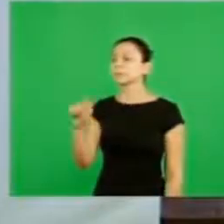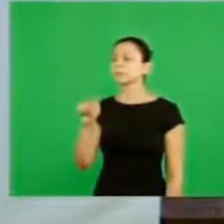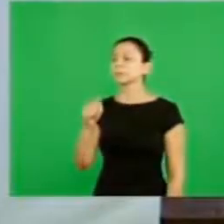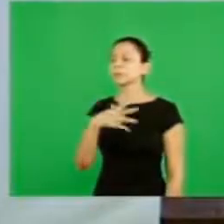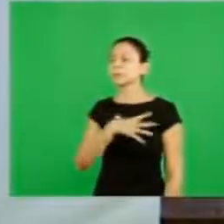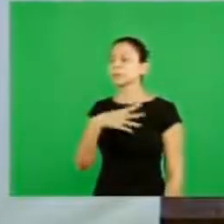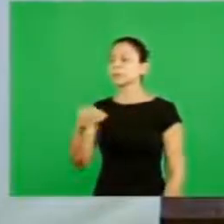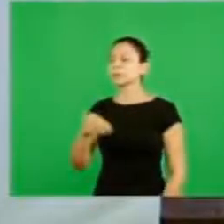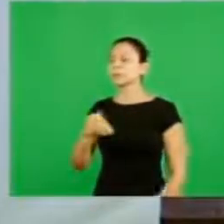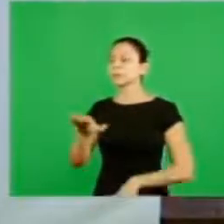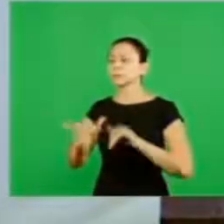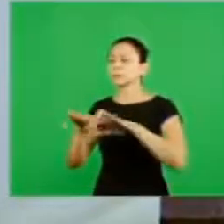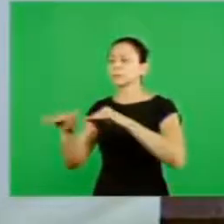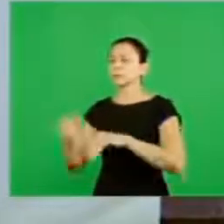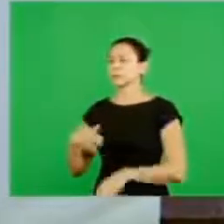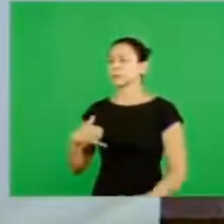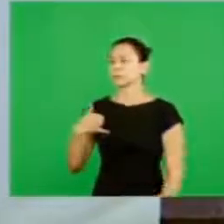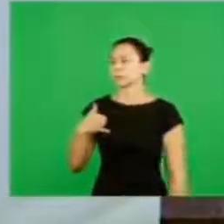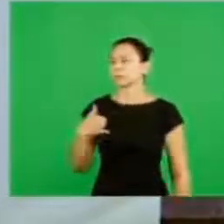Our fathers,